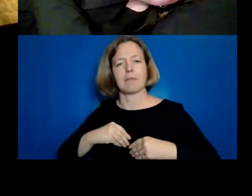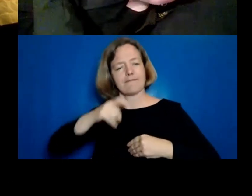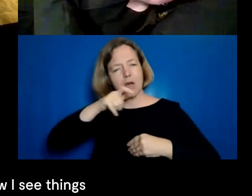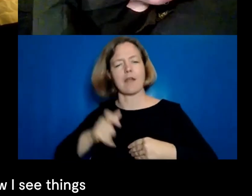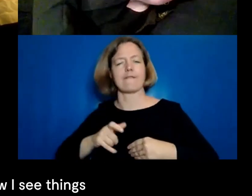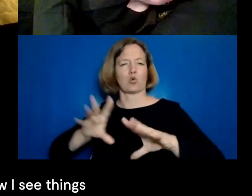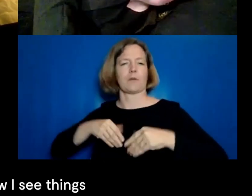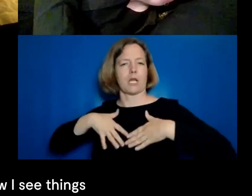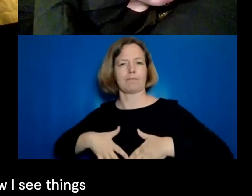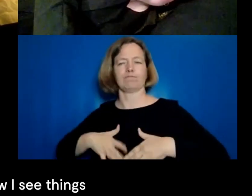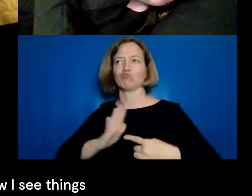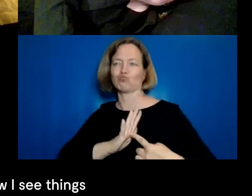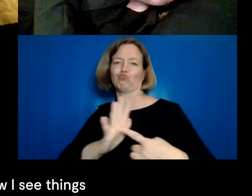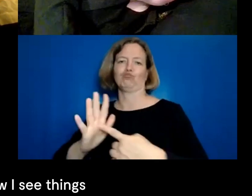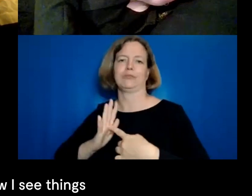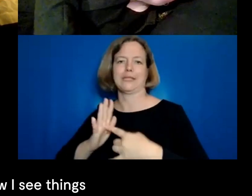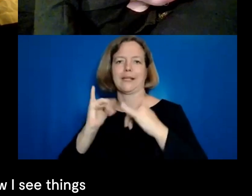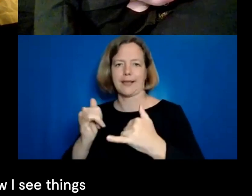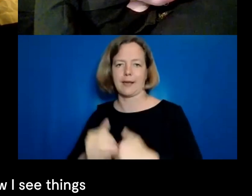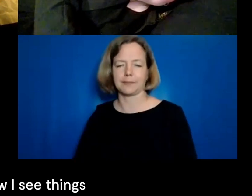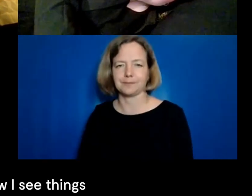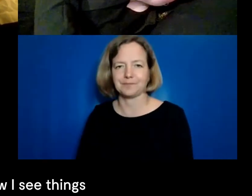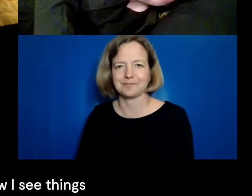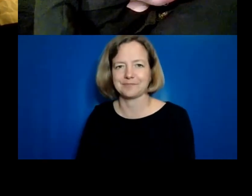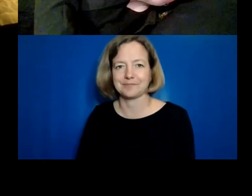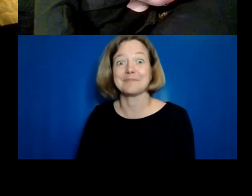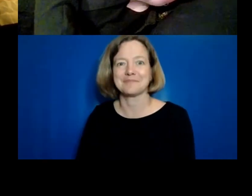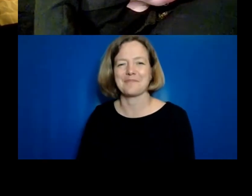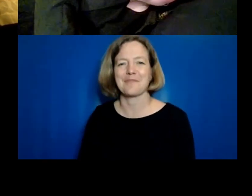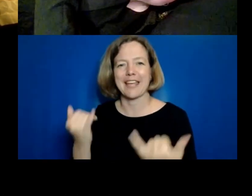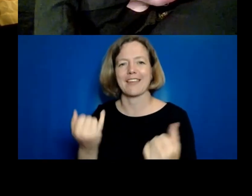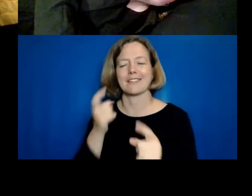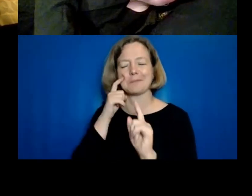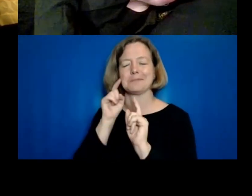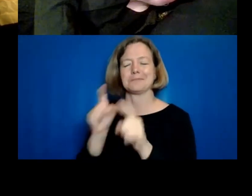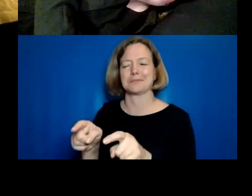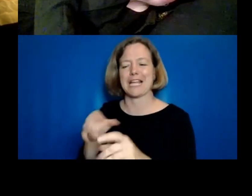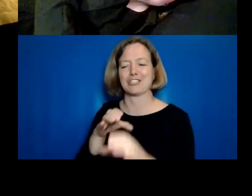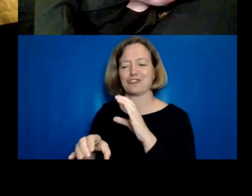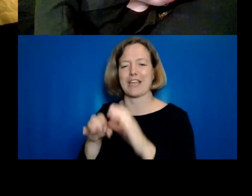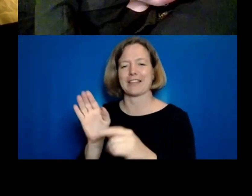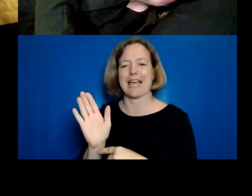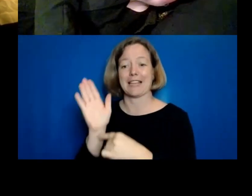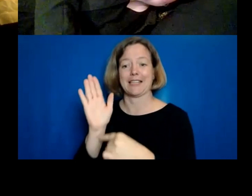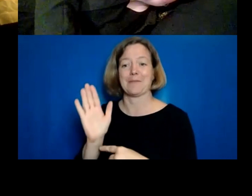Yes. And now I see things popping up in the chat, so we'll just have a quick look.